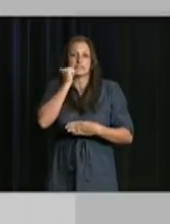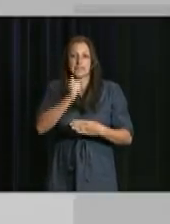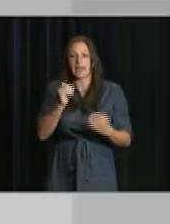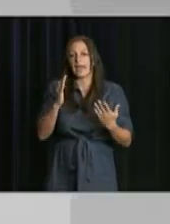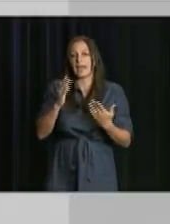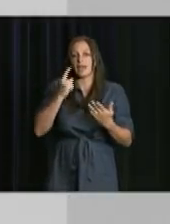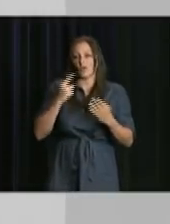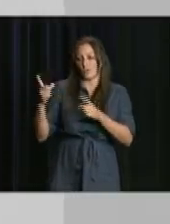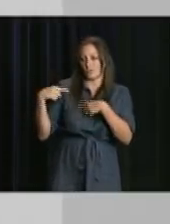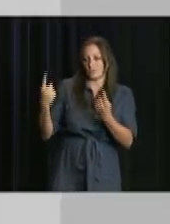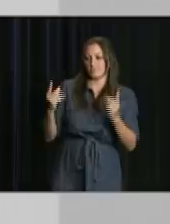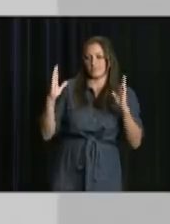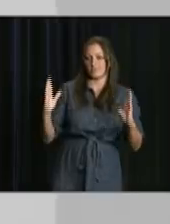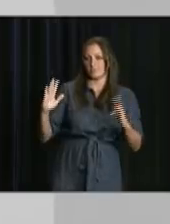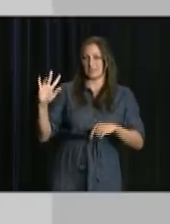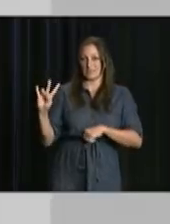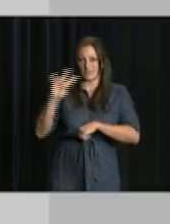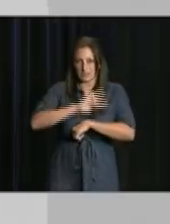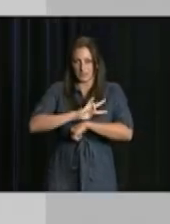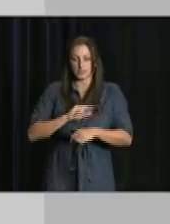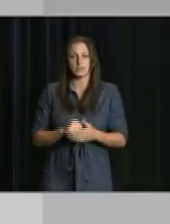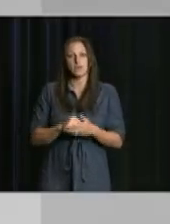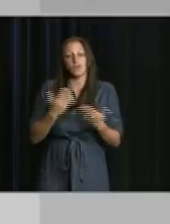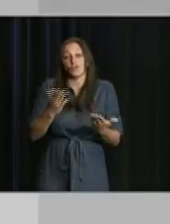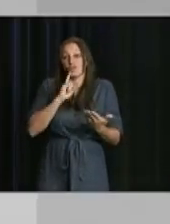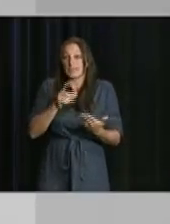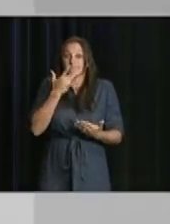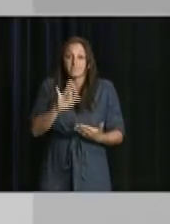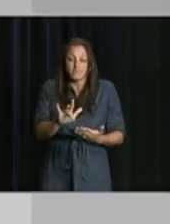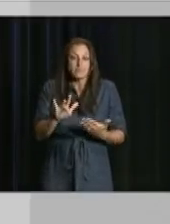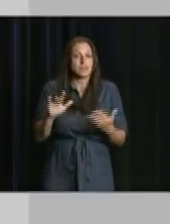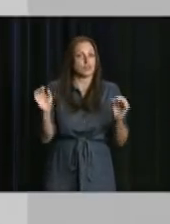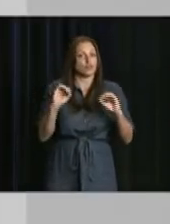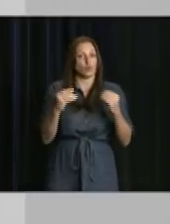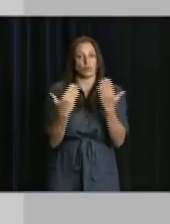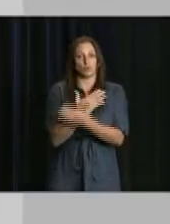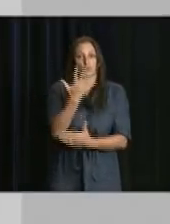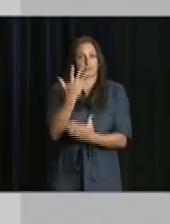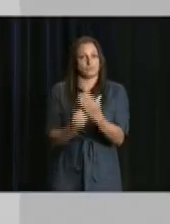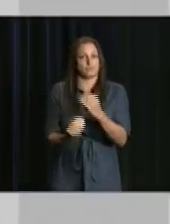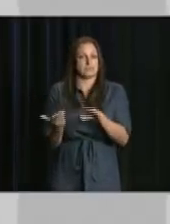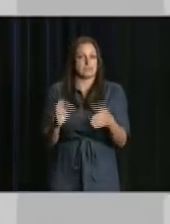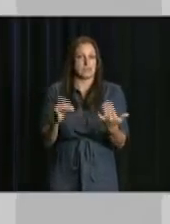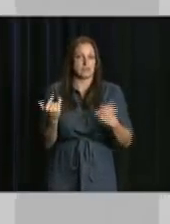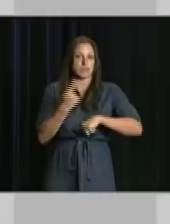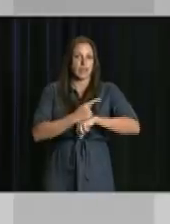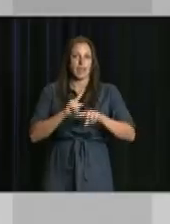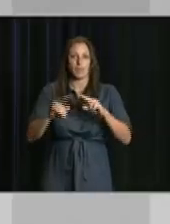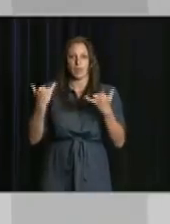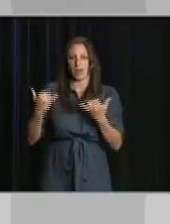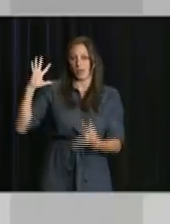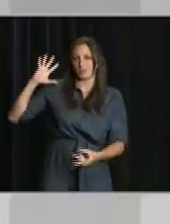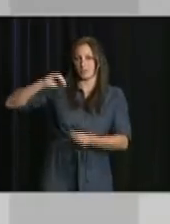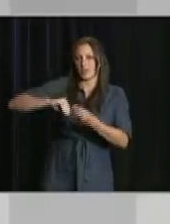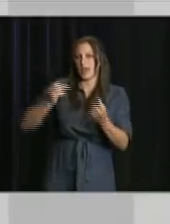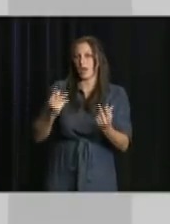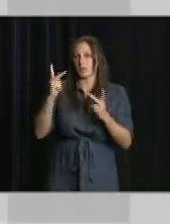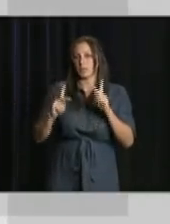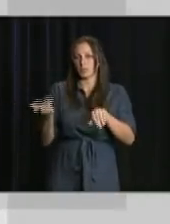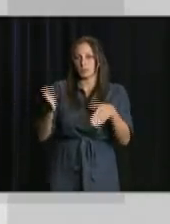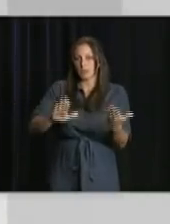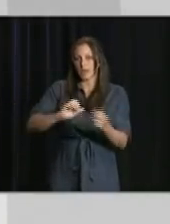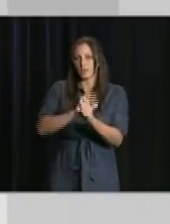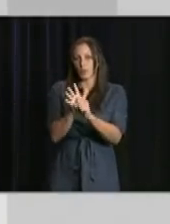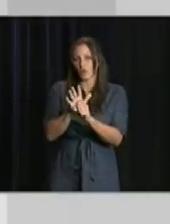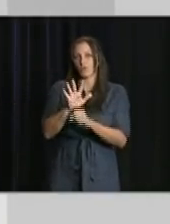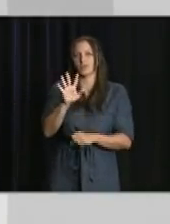rate over the last 7 days. Thankfully, we do have no new deaths to report this evening, but we've lost now nearly 4,000 of our